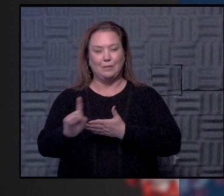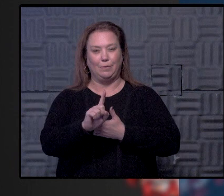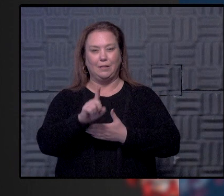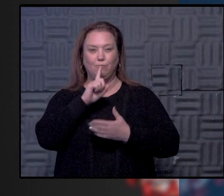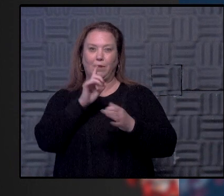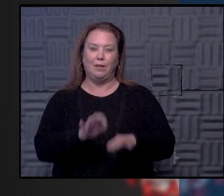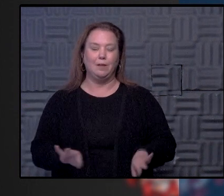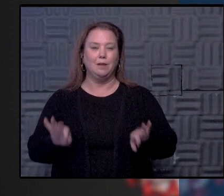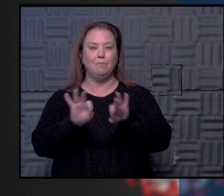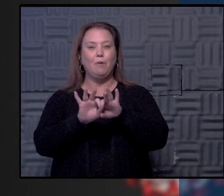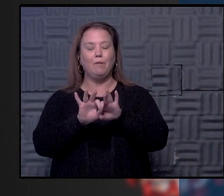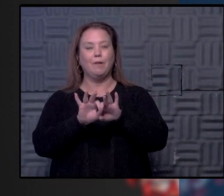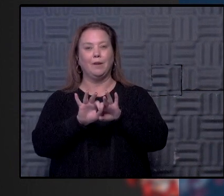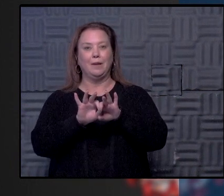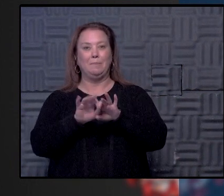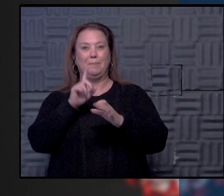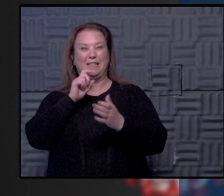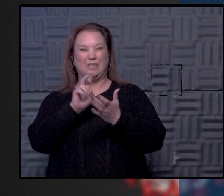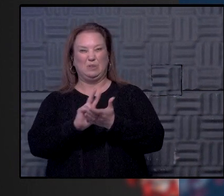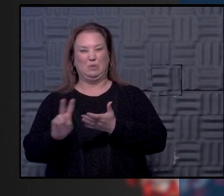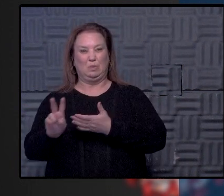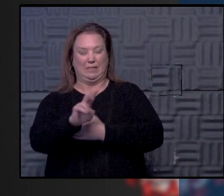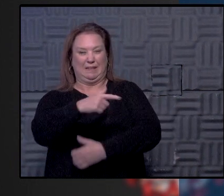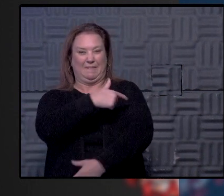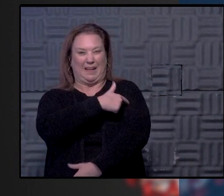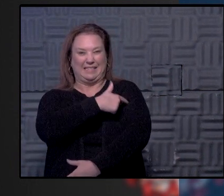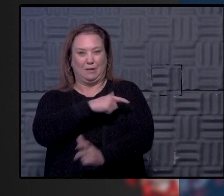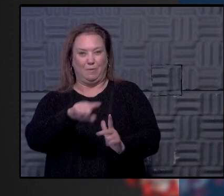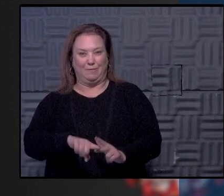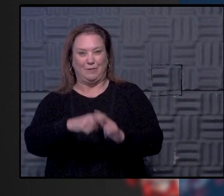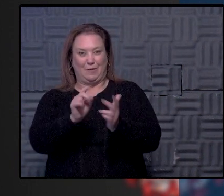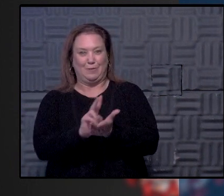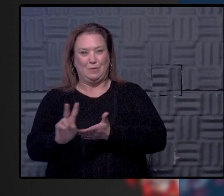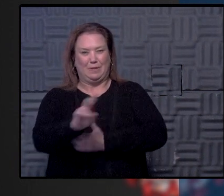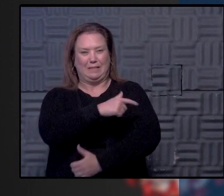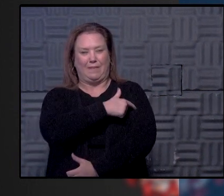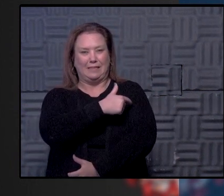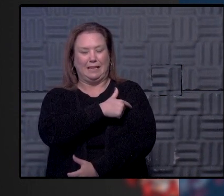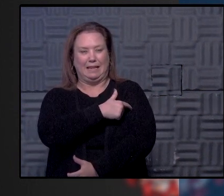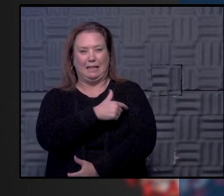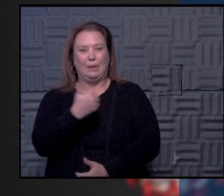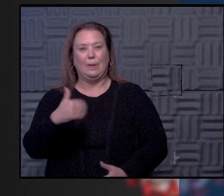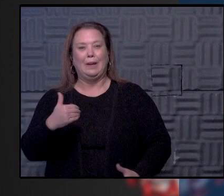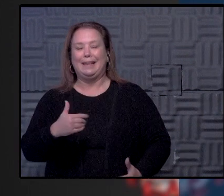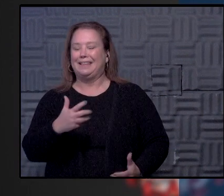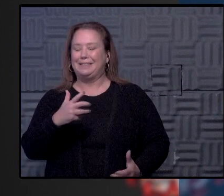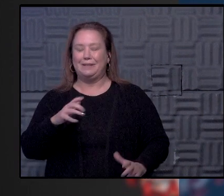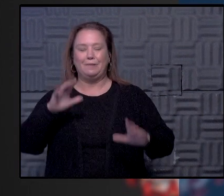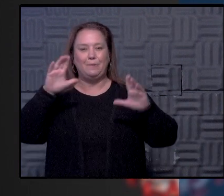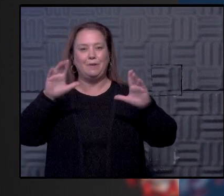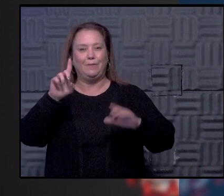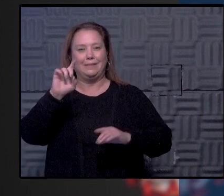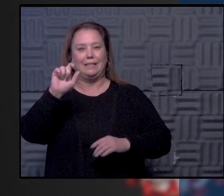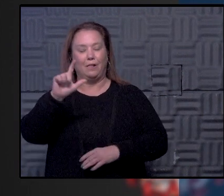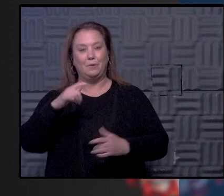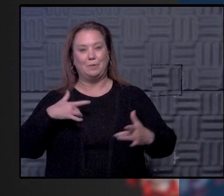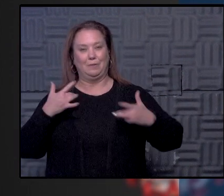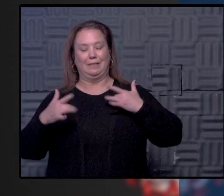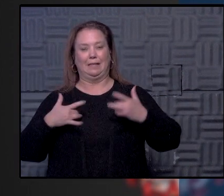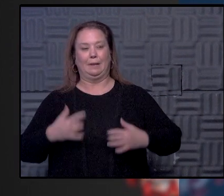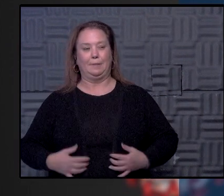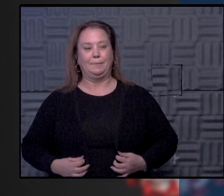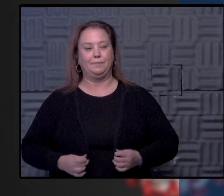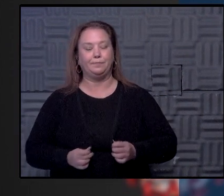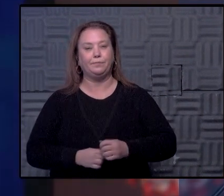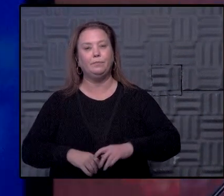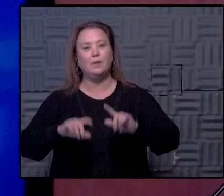really important, because by the next week after that, we're going to be vaccinating people. That's a big deal. So we're excited. Hey,